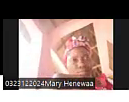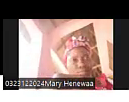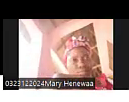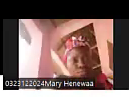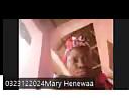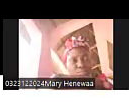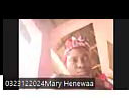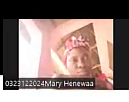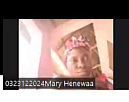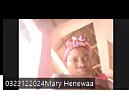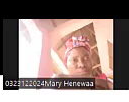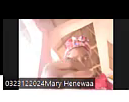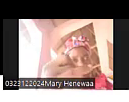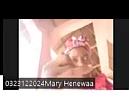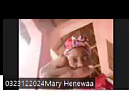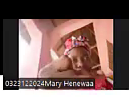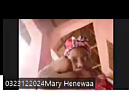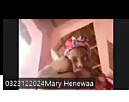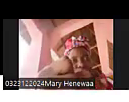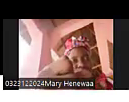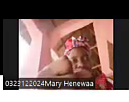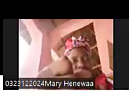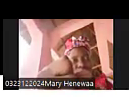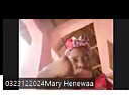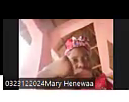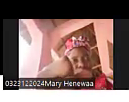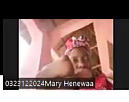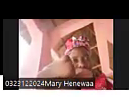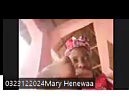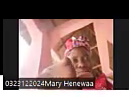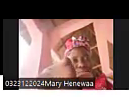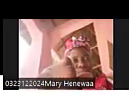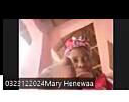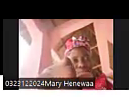Mommy. What's it?